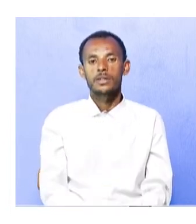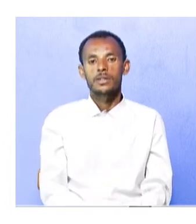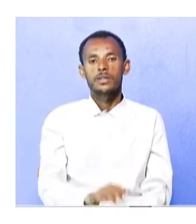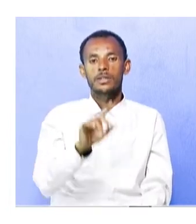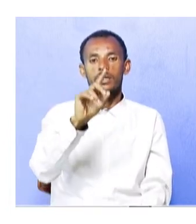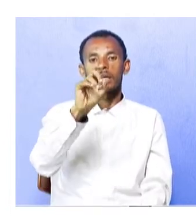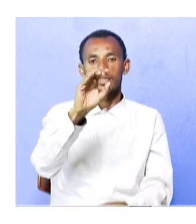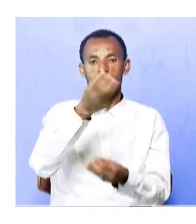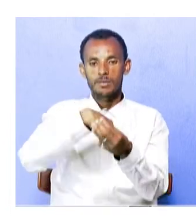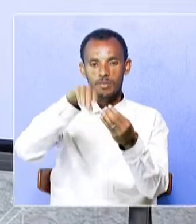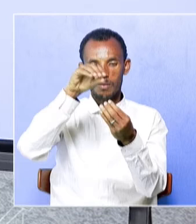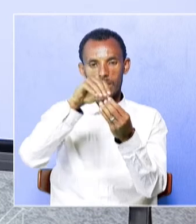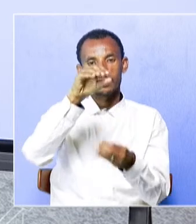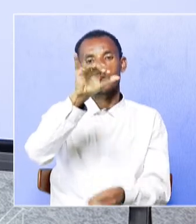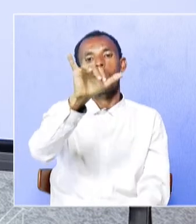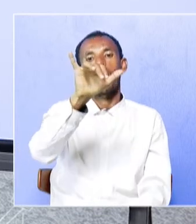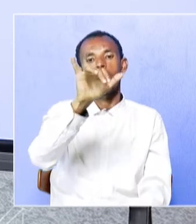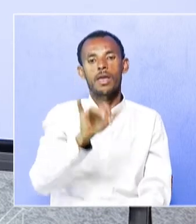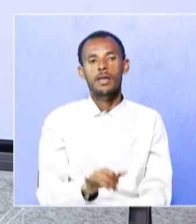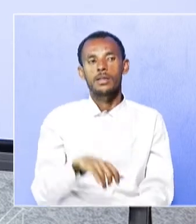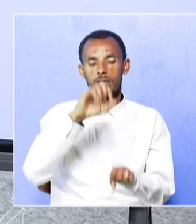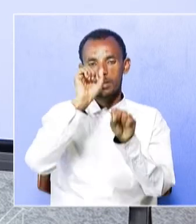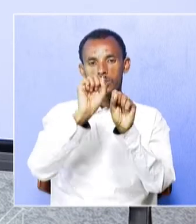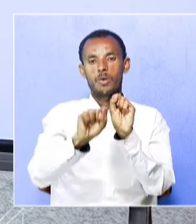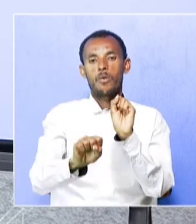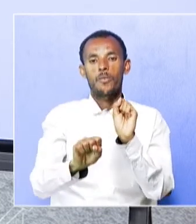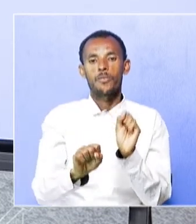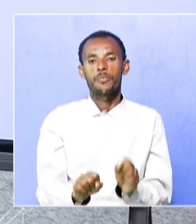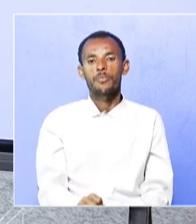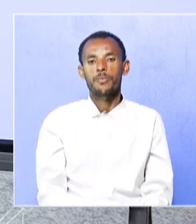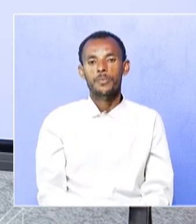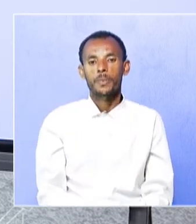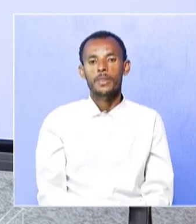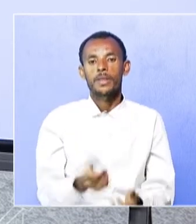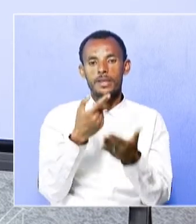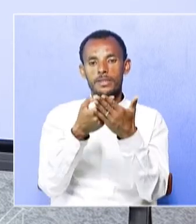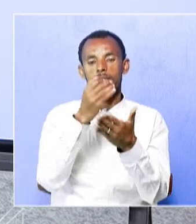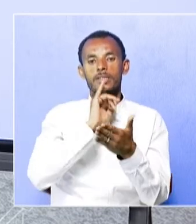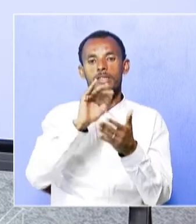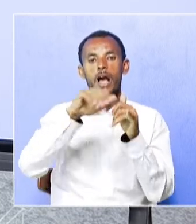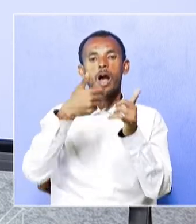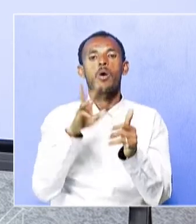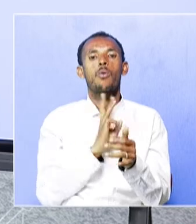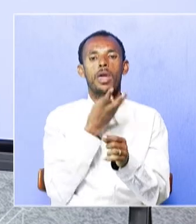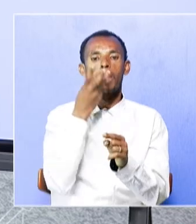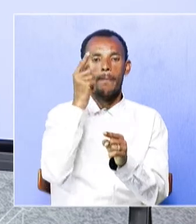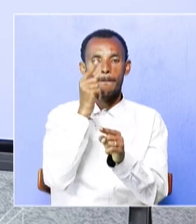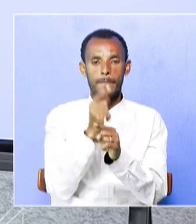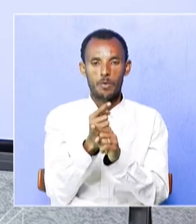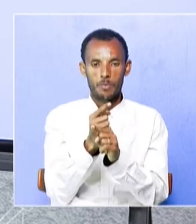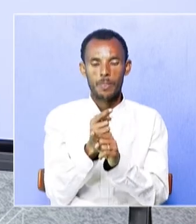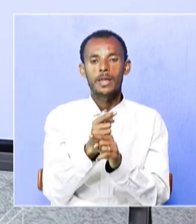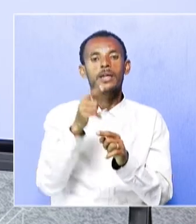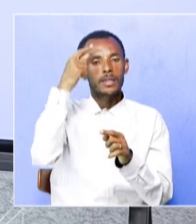x plus y, right? So this is how we proved